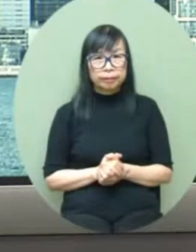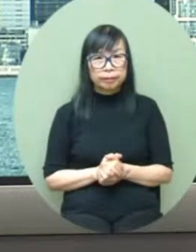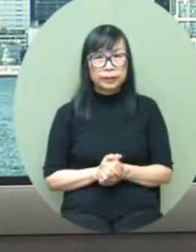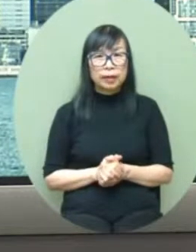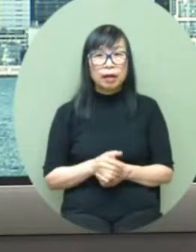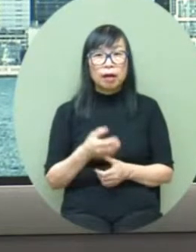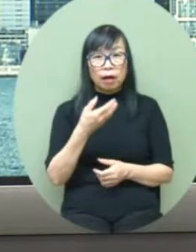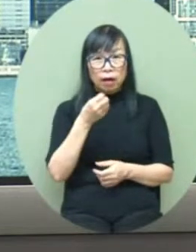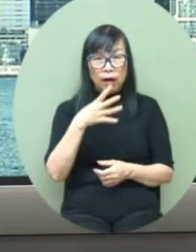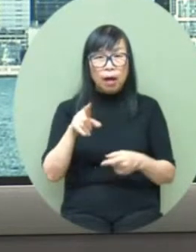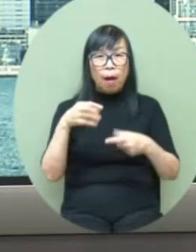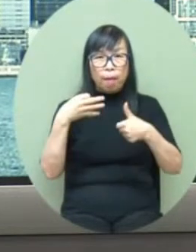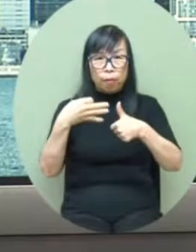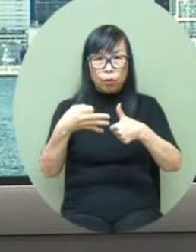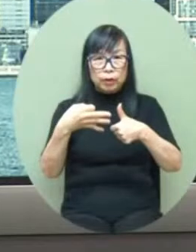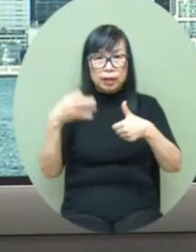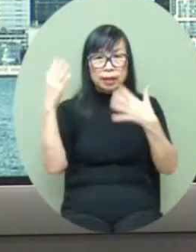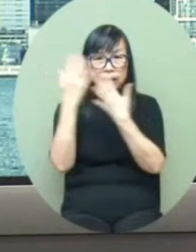Gabriel.